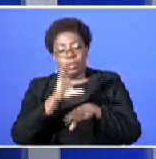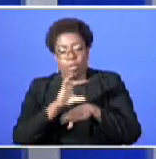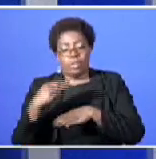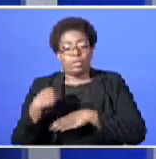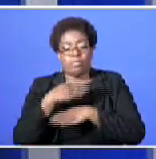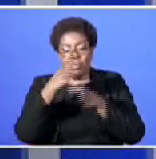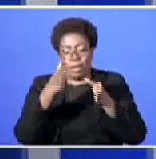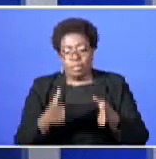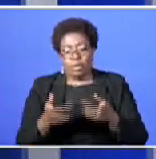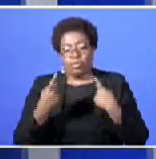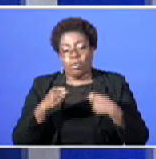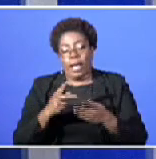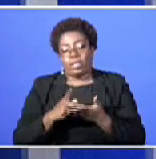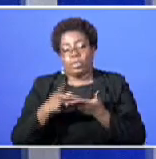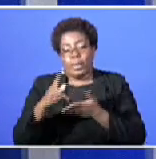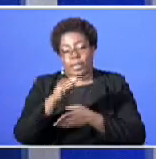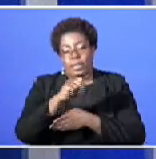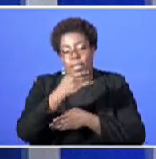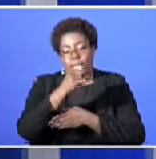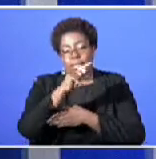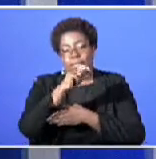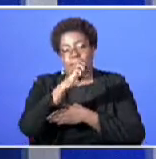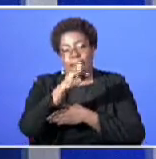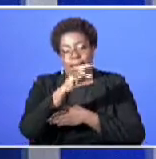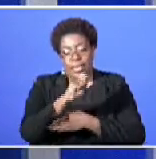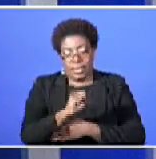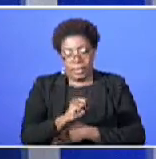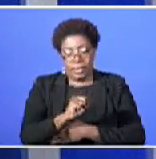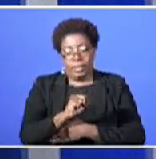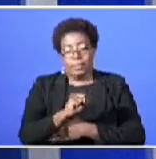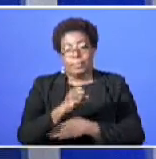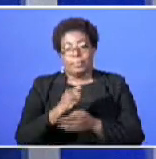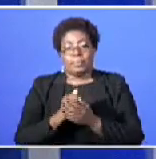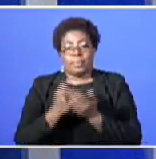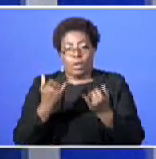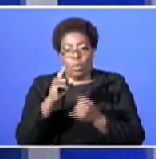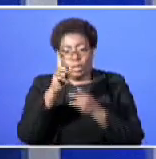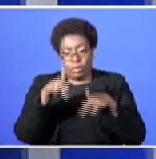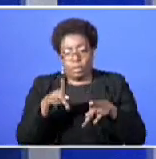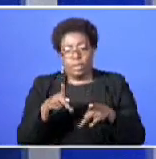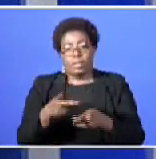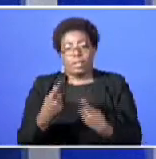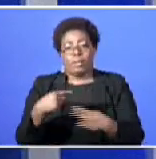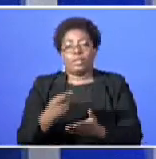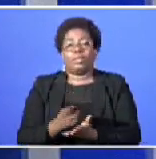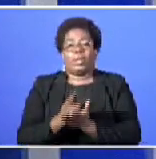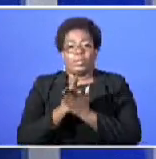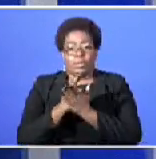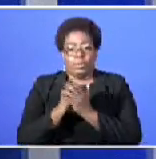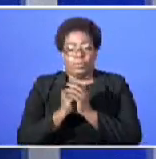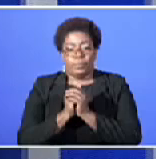tithes, one local company has come to the rescue. Here's Desmond Sanders.